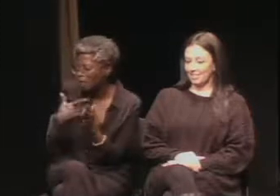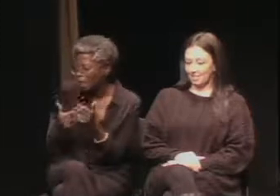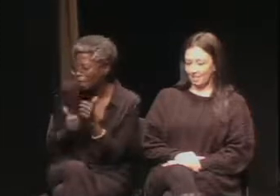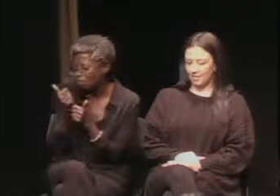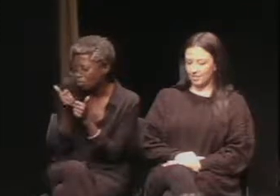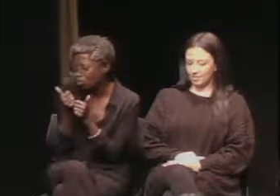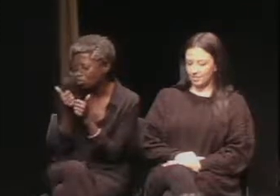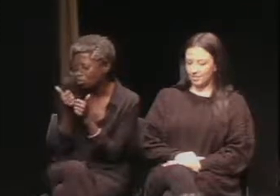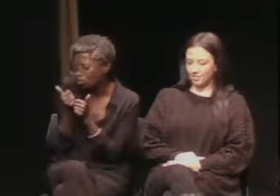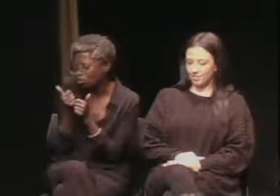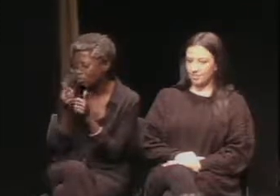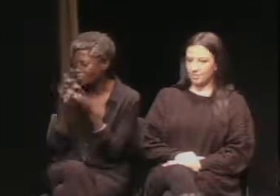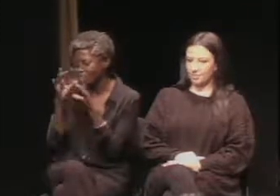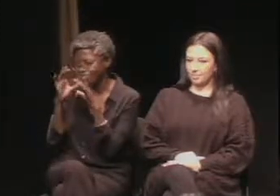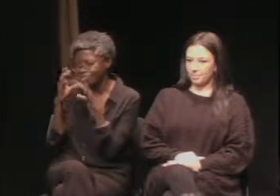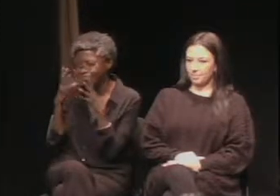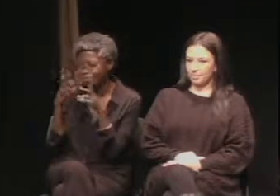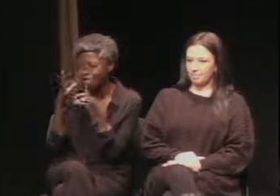to.